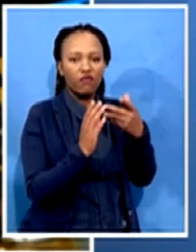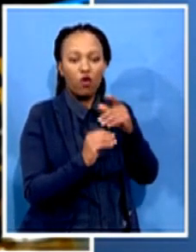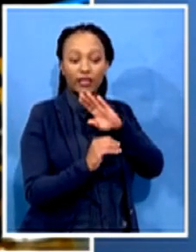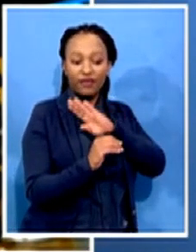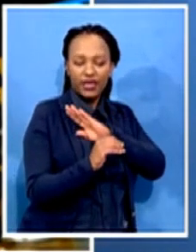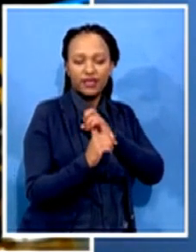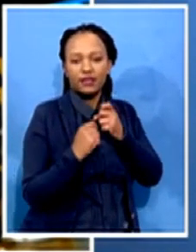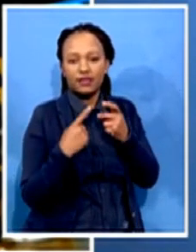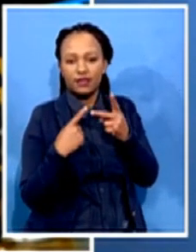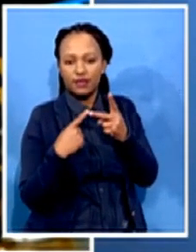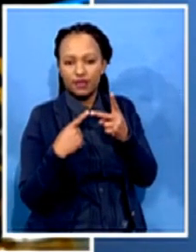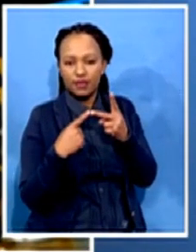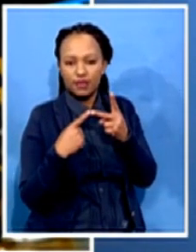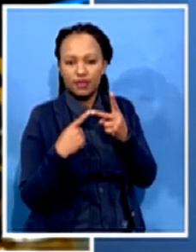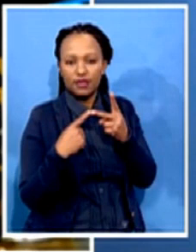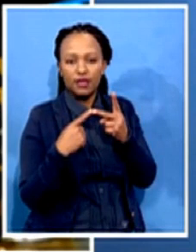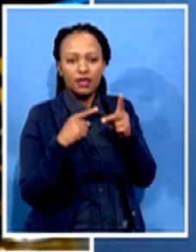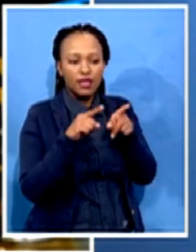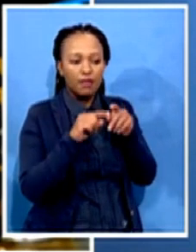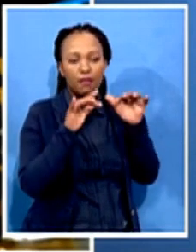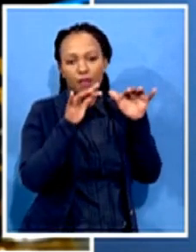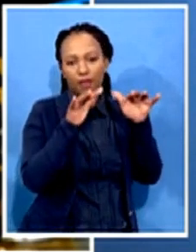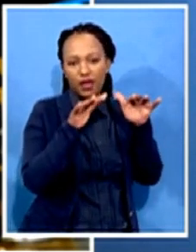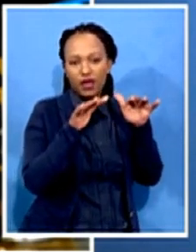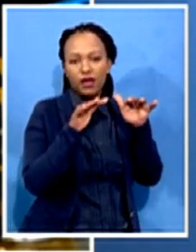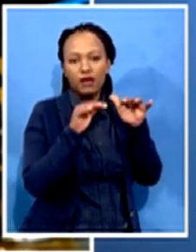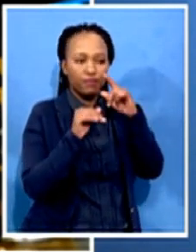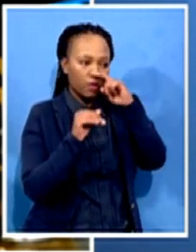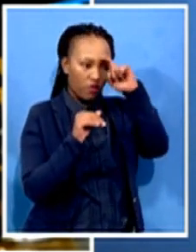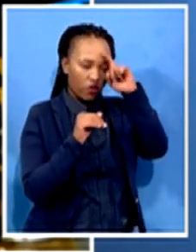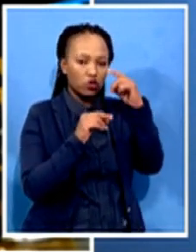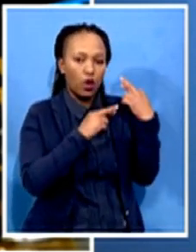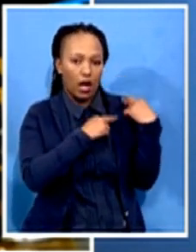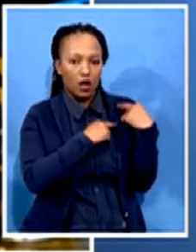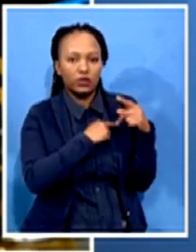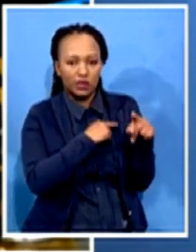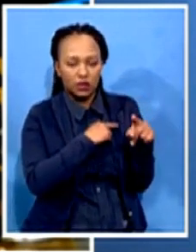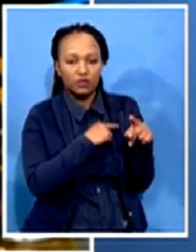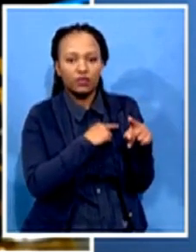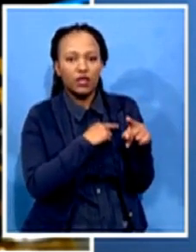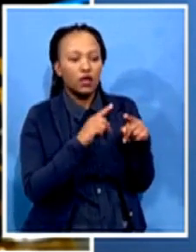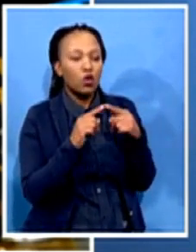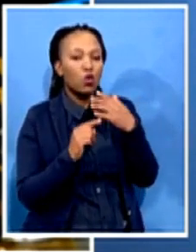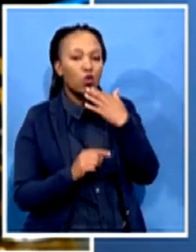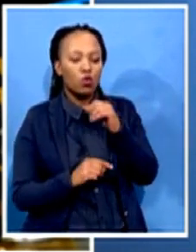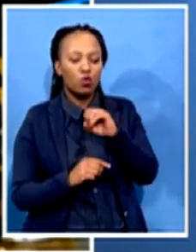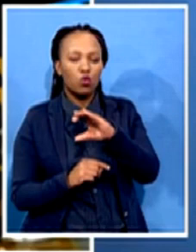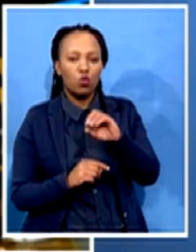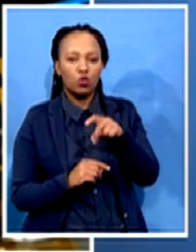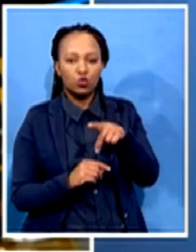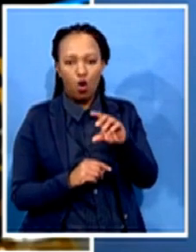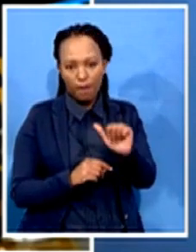Public Portfolio on Accounts, SCOPA. So, but as you